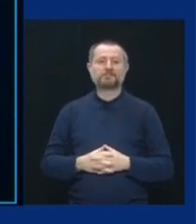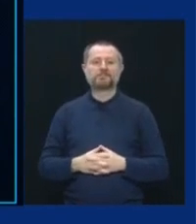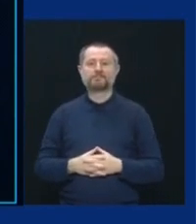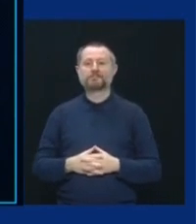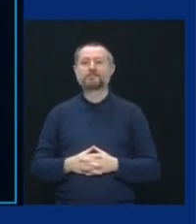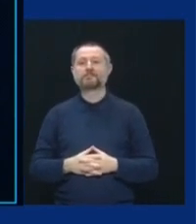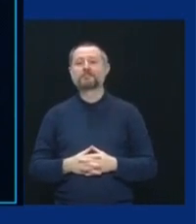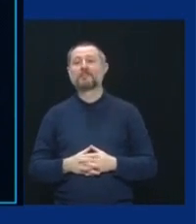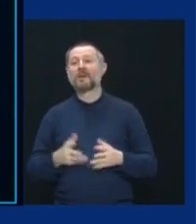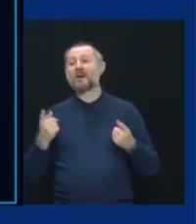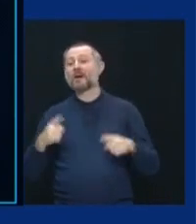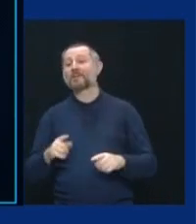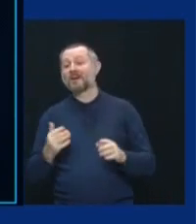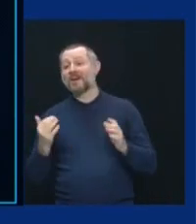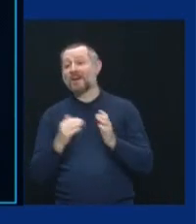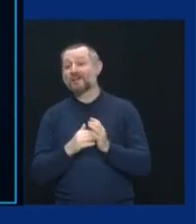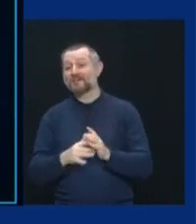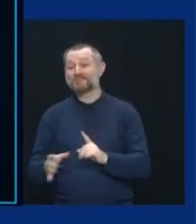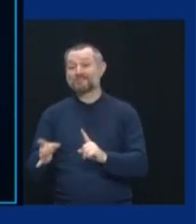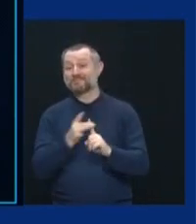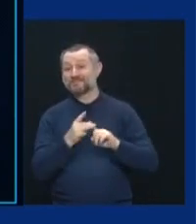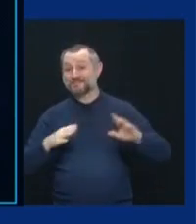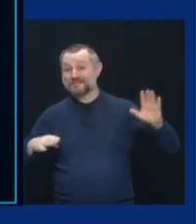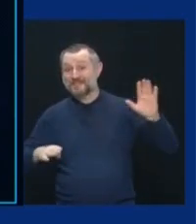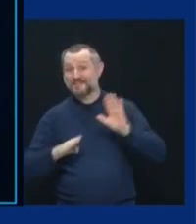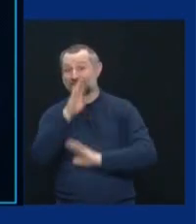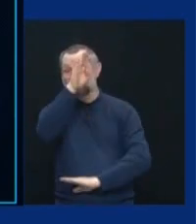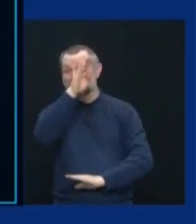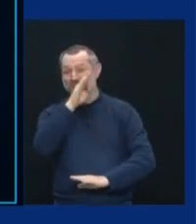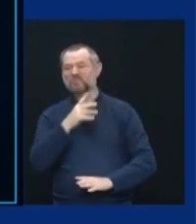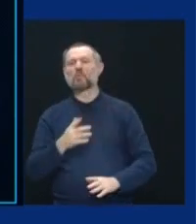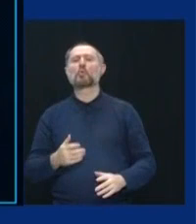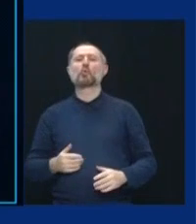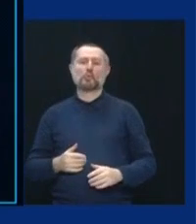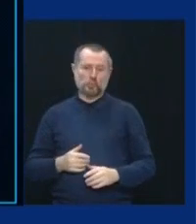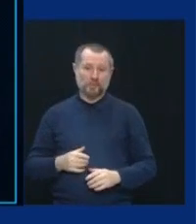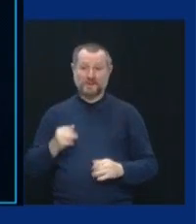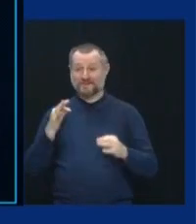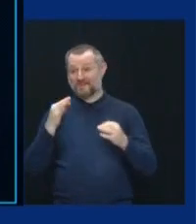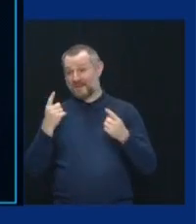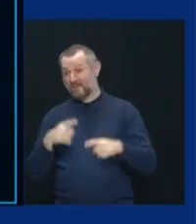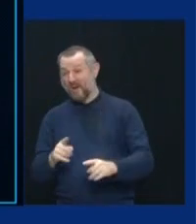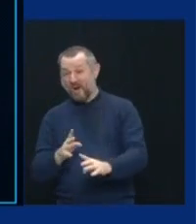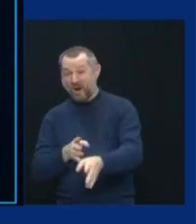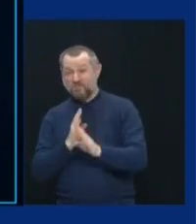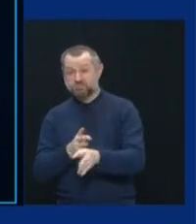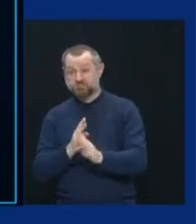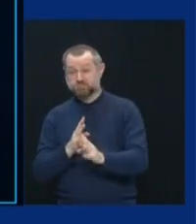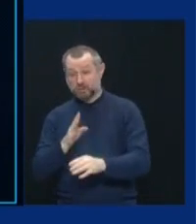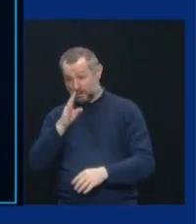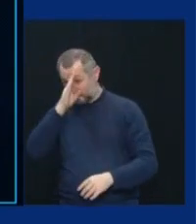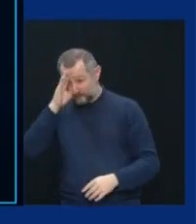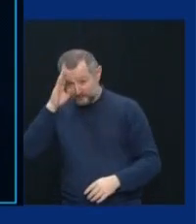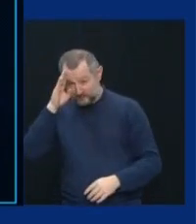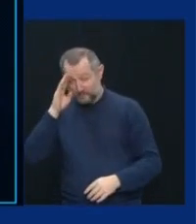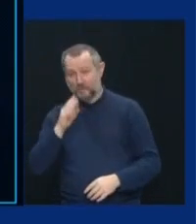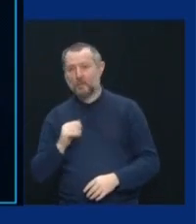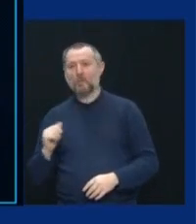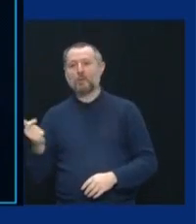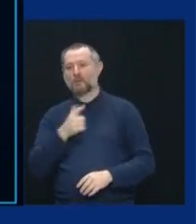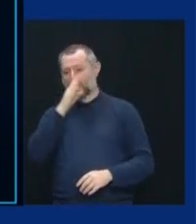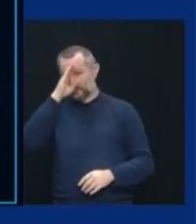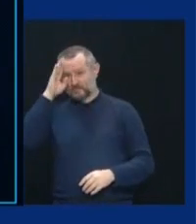a surge. If there's an influx into hospitals, not all hospitals can handle it